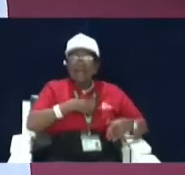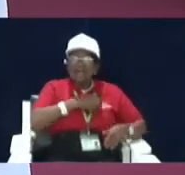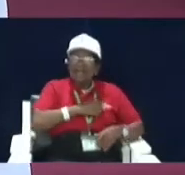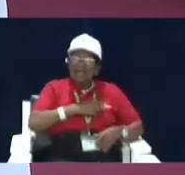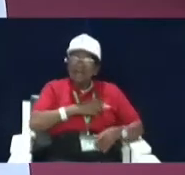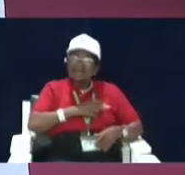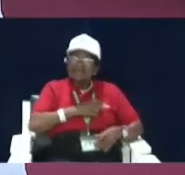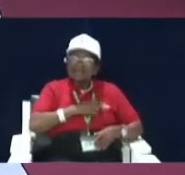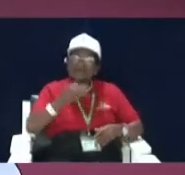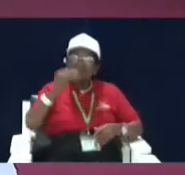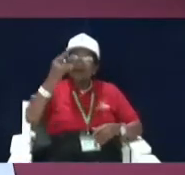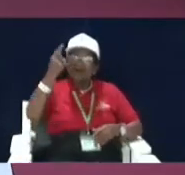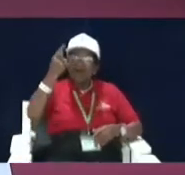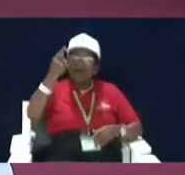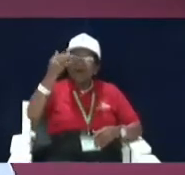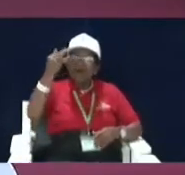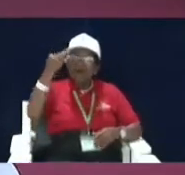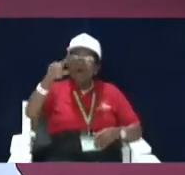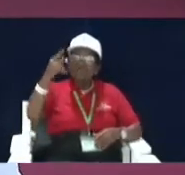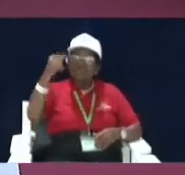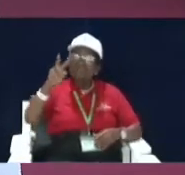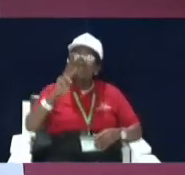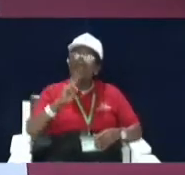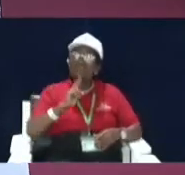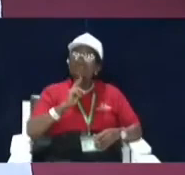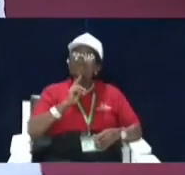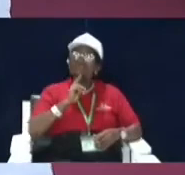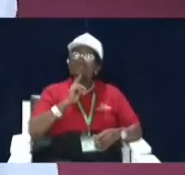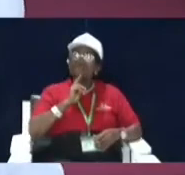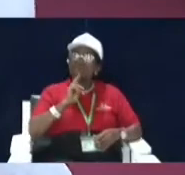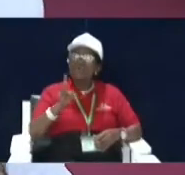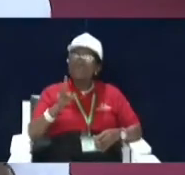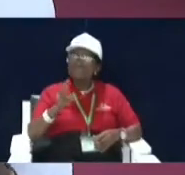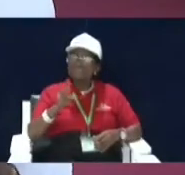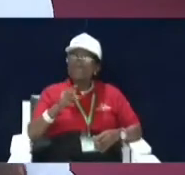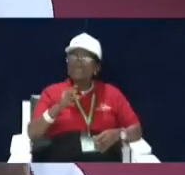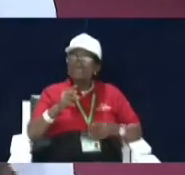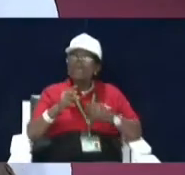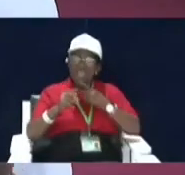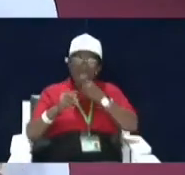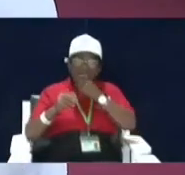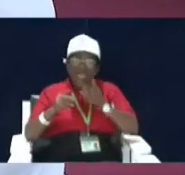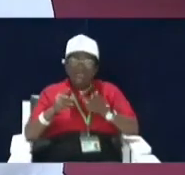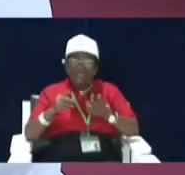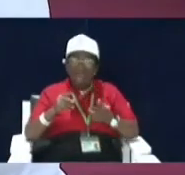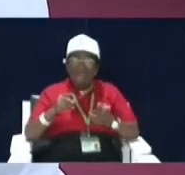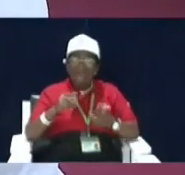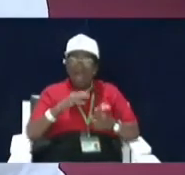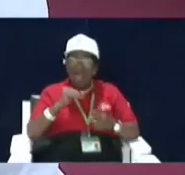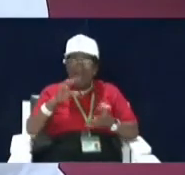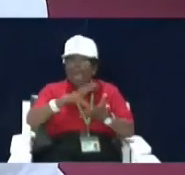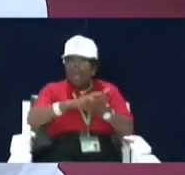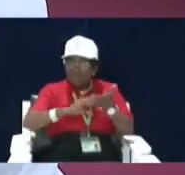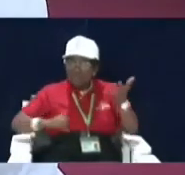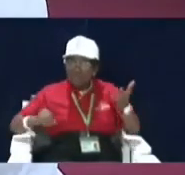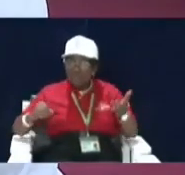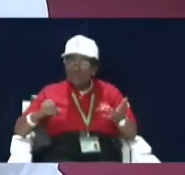the voice box, and they had to remove the voice box